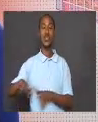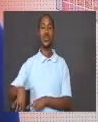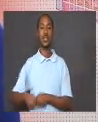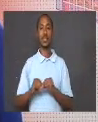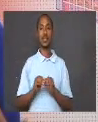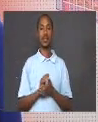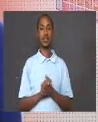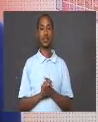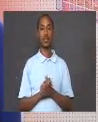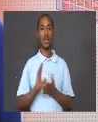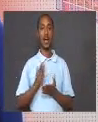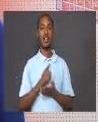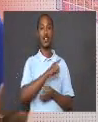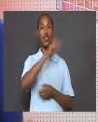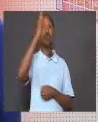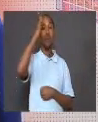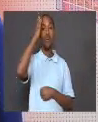Students, as you know,